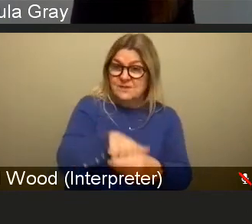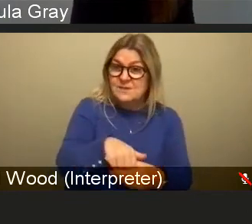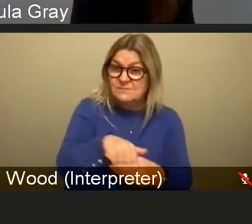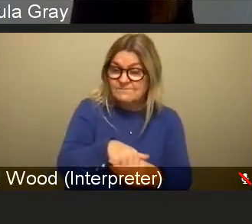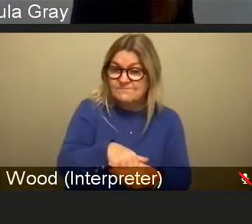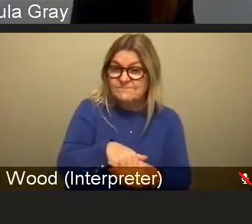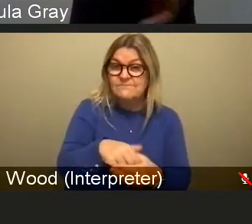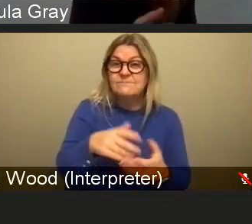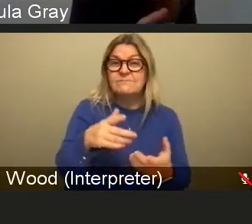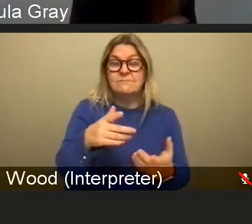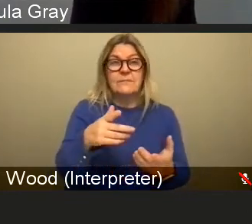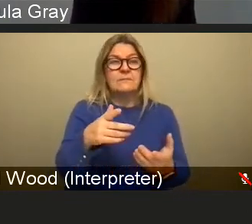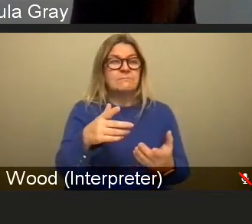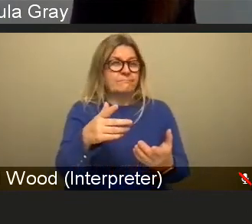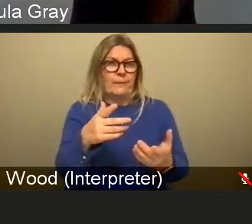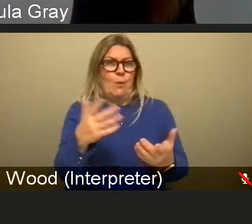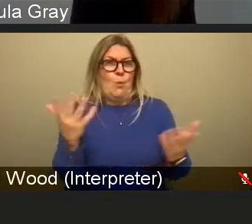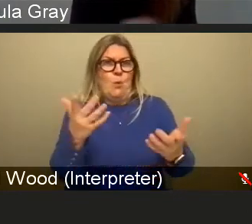these adjustments? So I think,